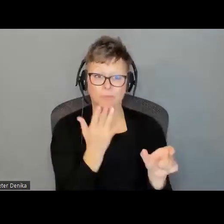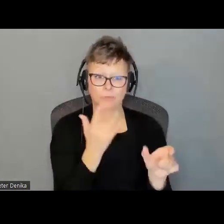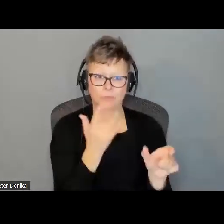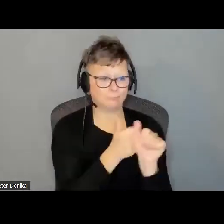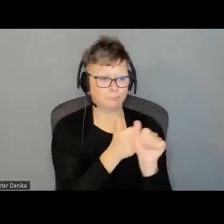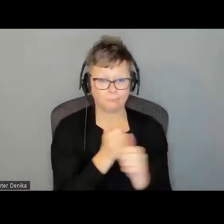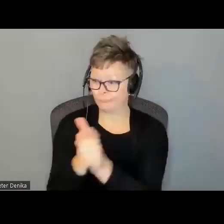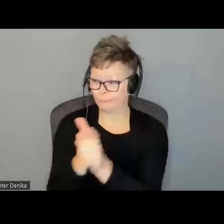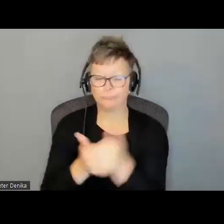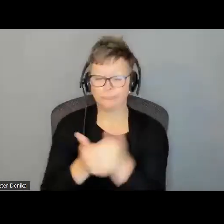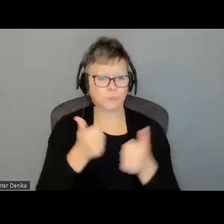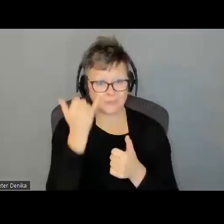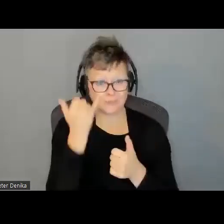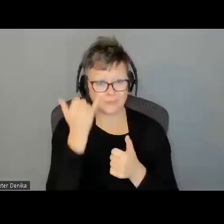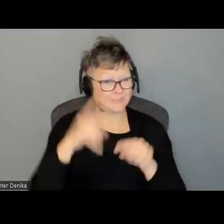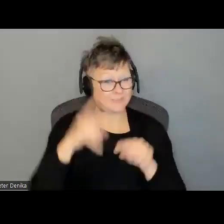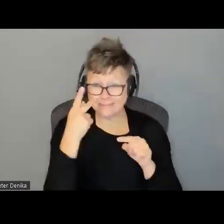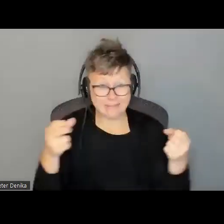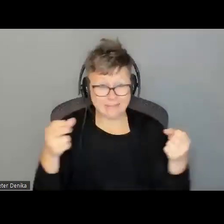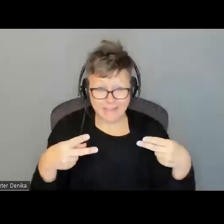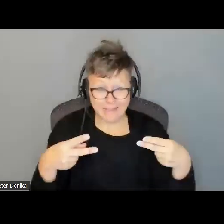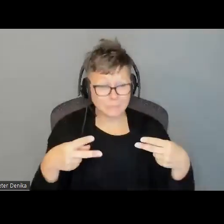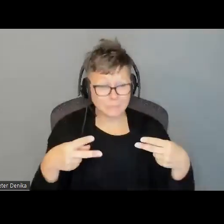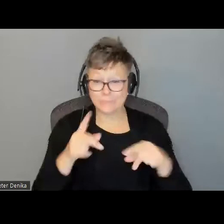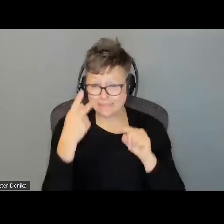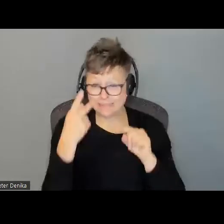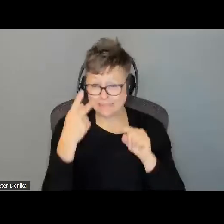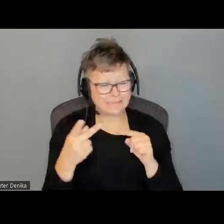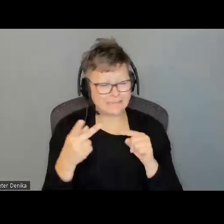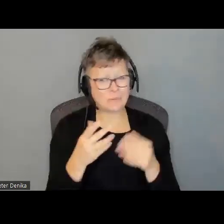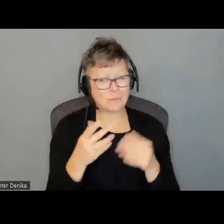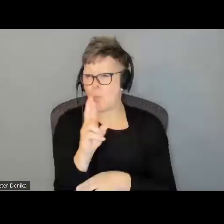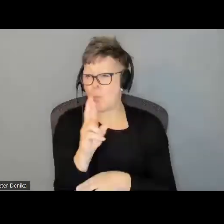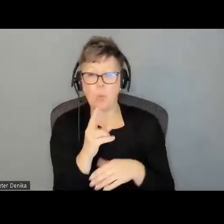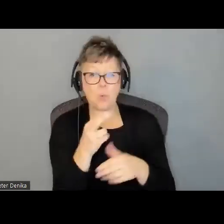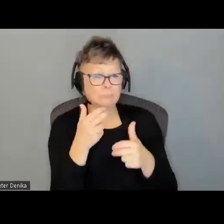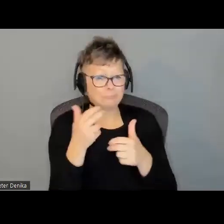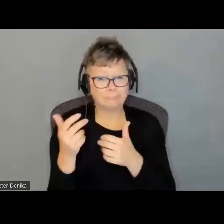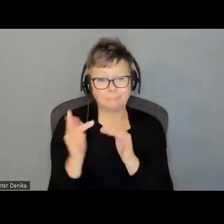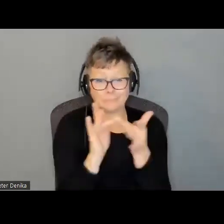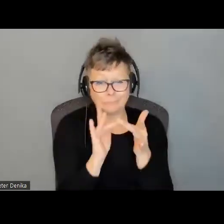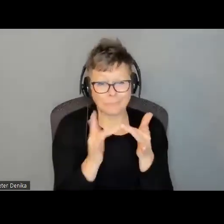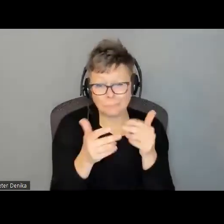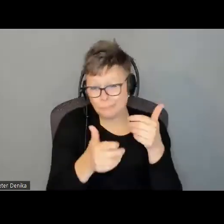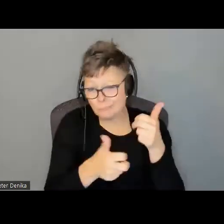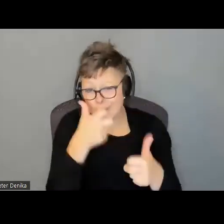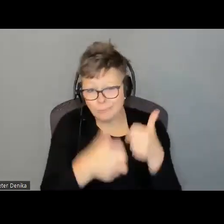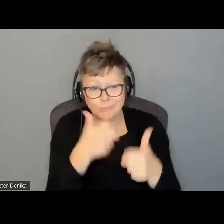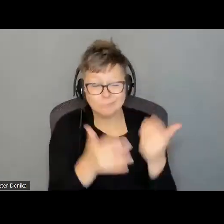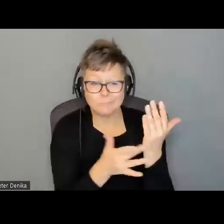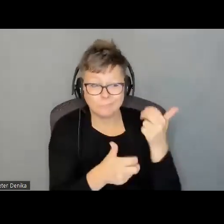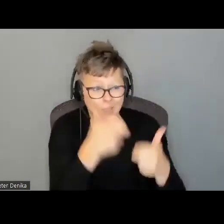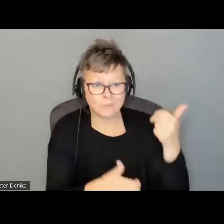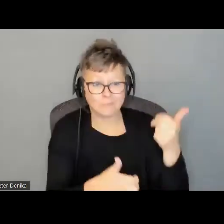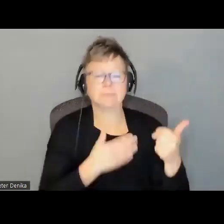see the captions or encounter any other technical issues during the session, please put a comment in the chat and a member of our event support team will